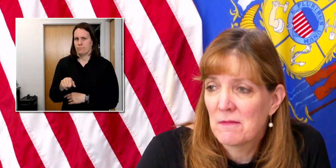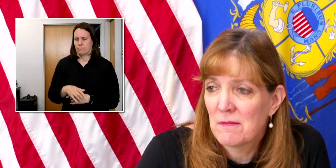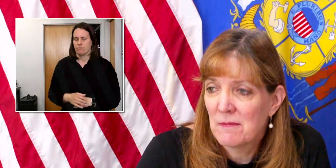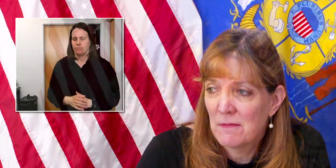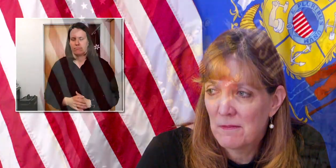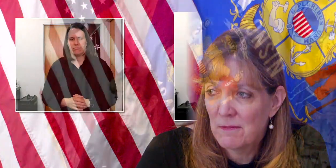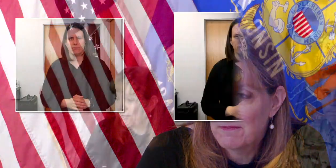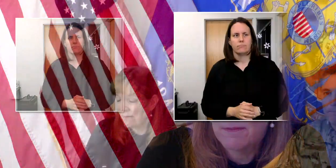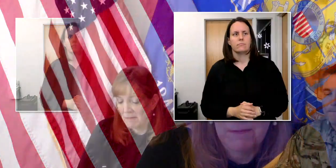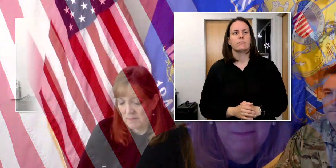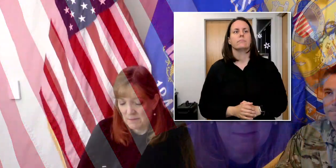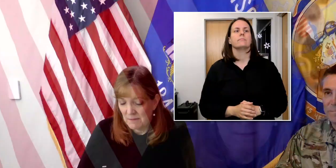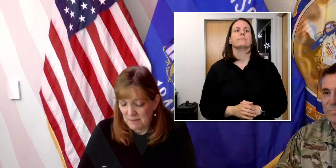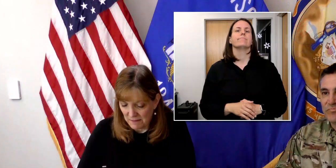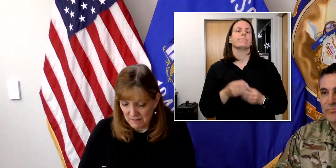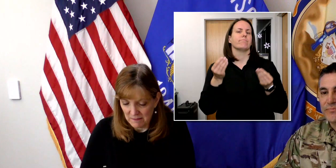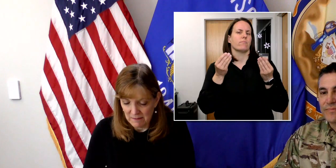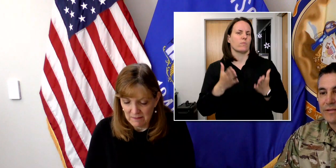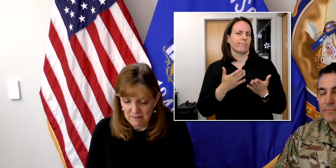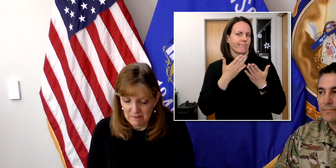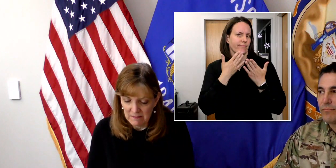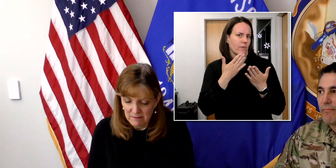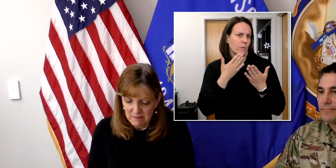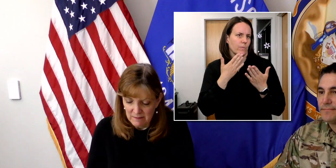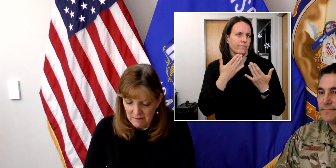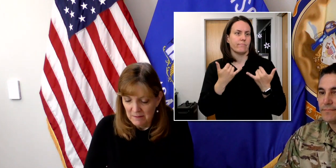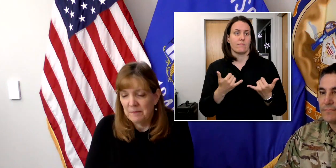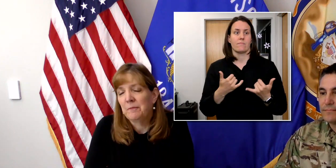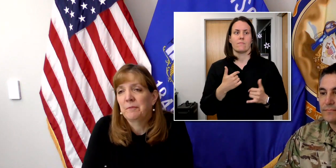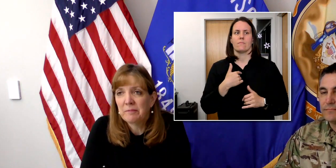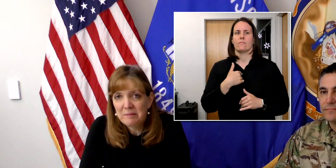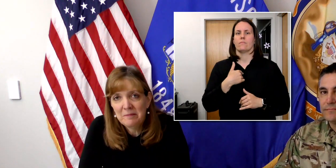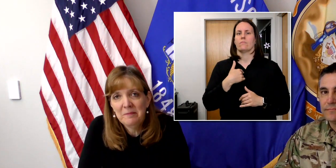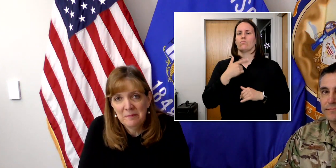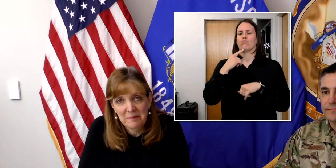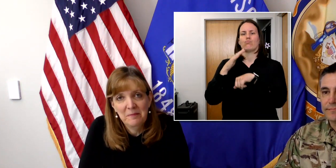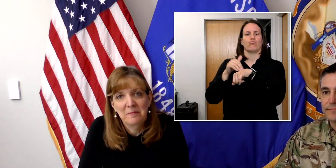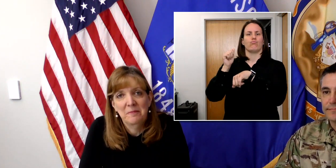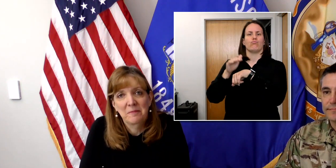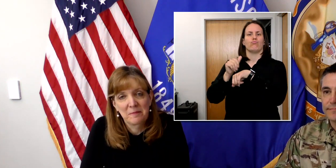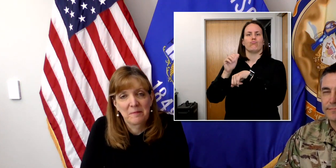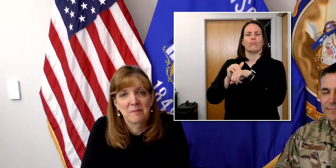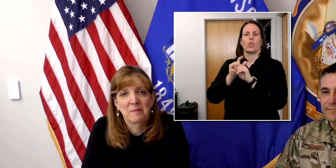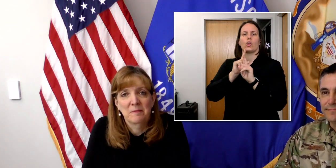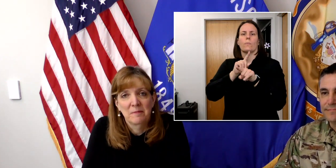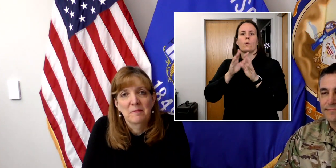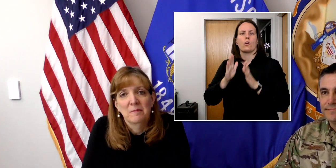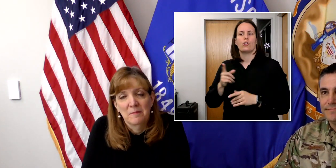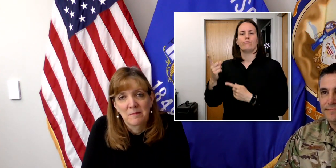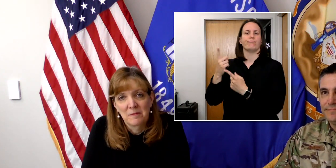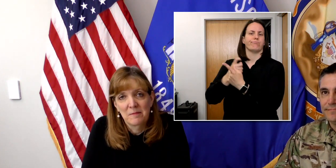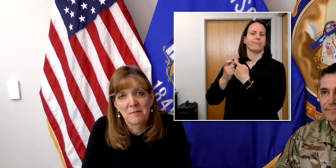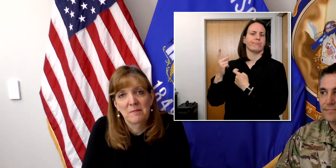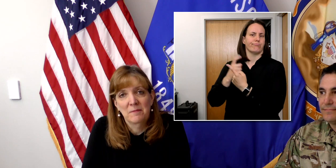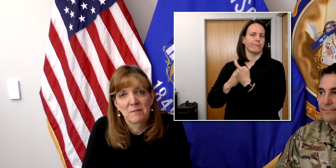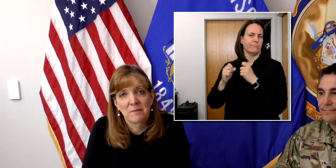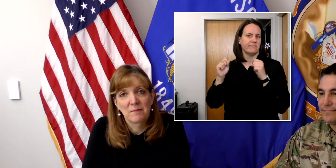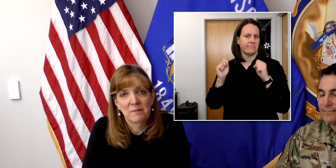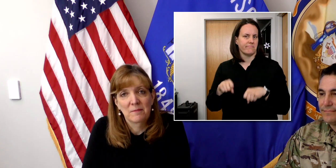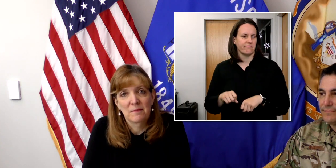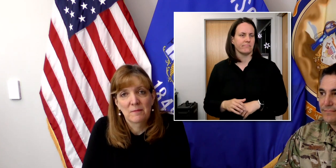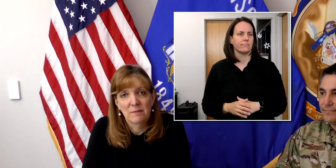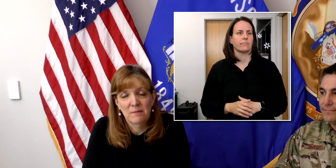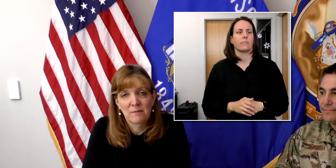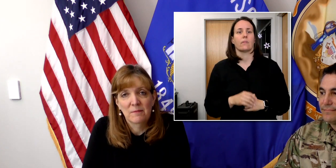at this time, we will open the line to questions. Reporters will be called on in the order in which their RSVP was received. In the interest of time, we'll be